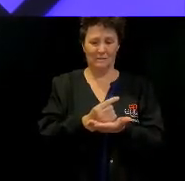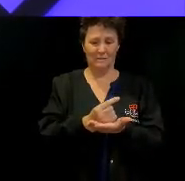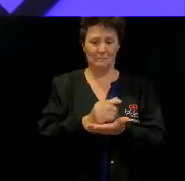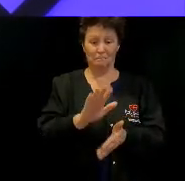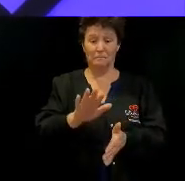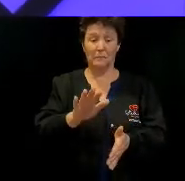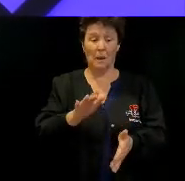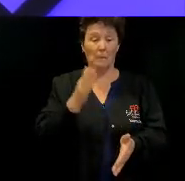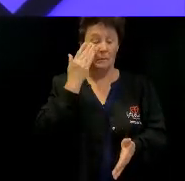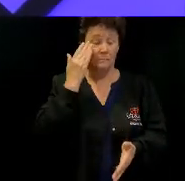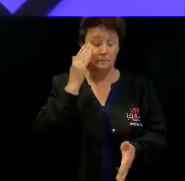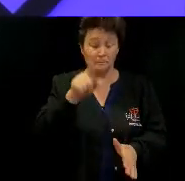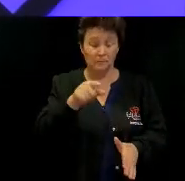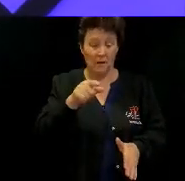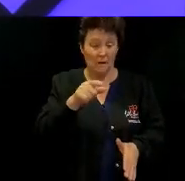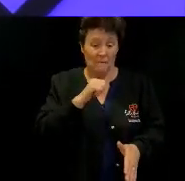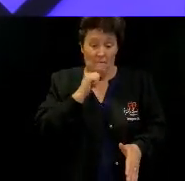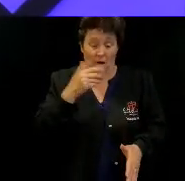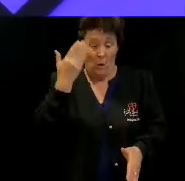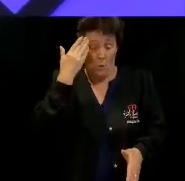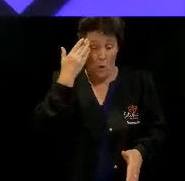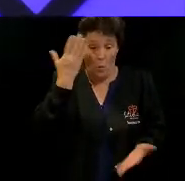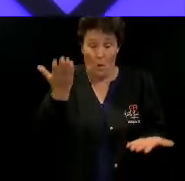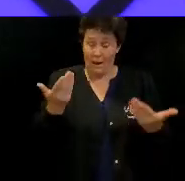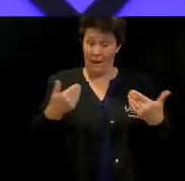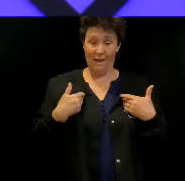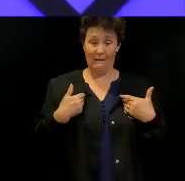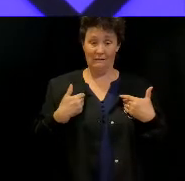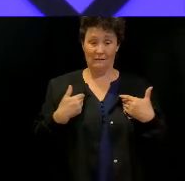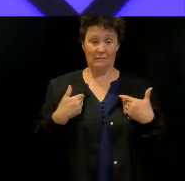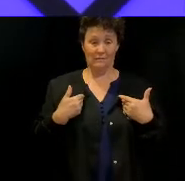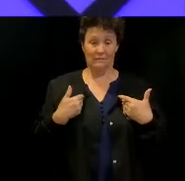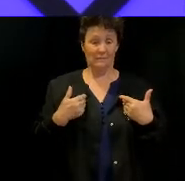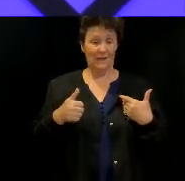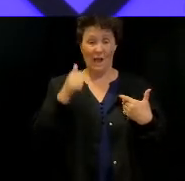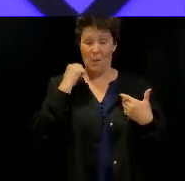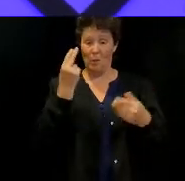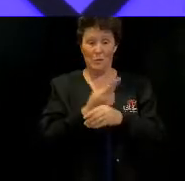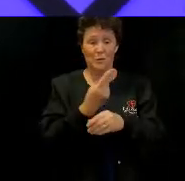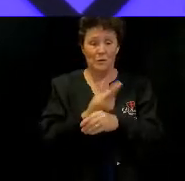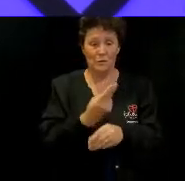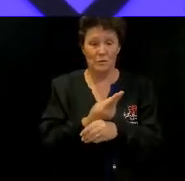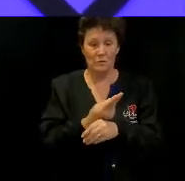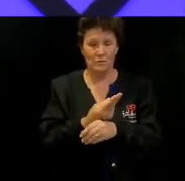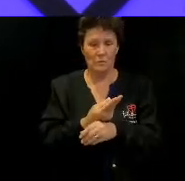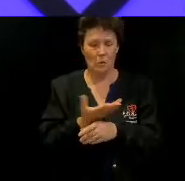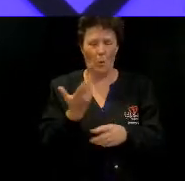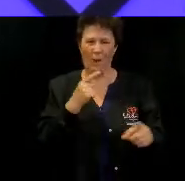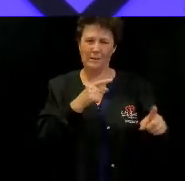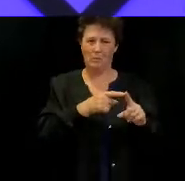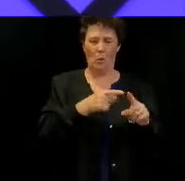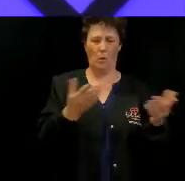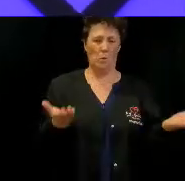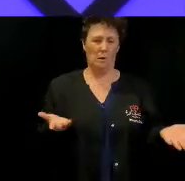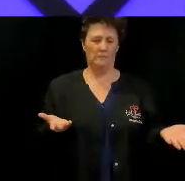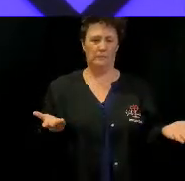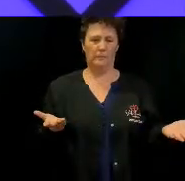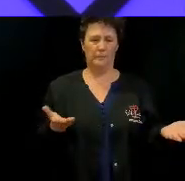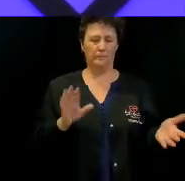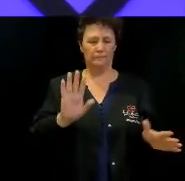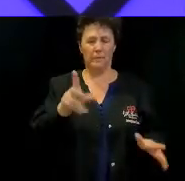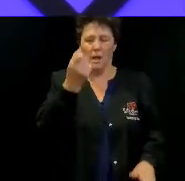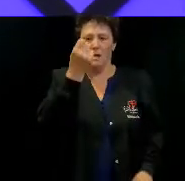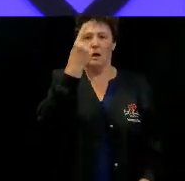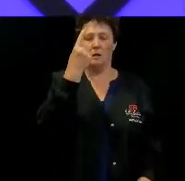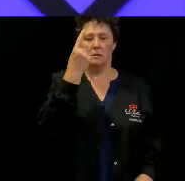if I don't know the precious commodity I have, I won't protect it. What's the point, Pastor? This is the point. I want you to understand, when